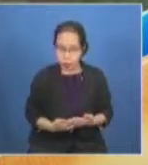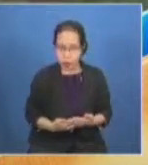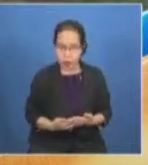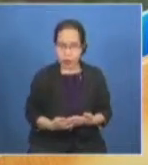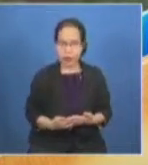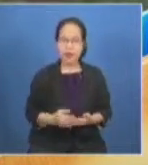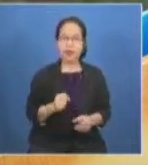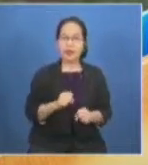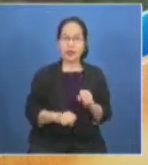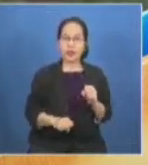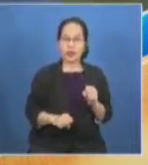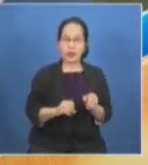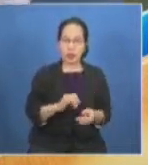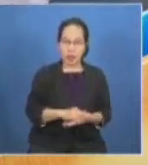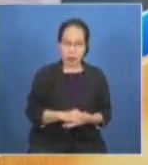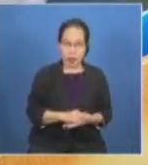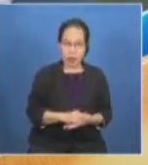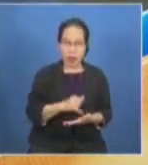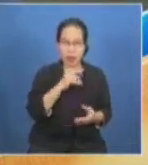right things.